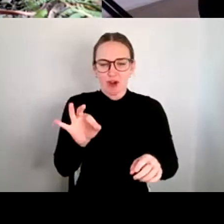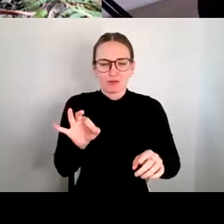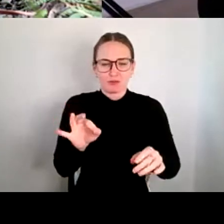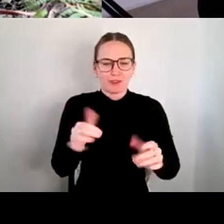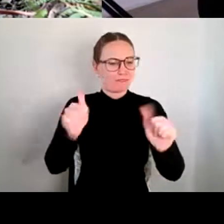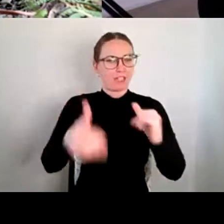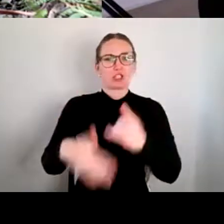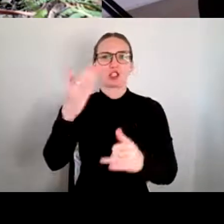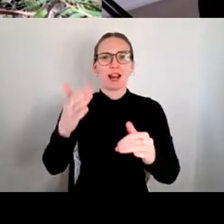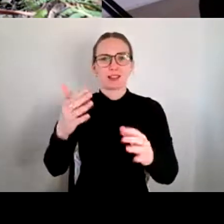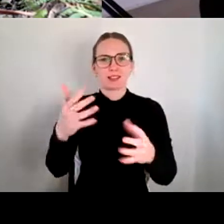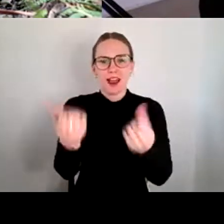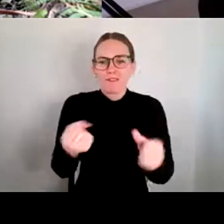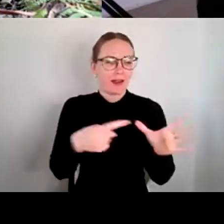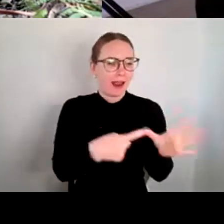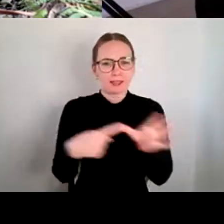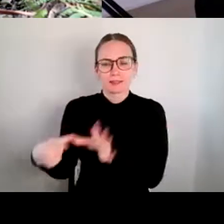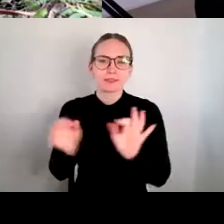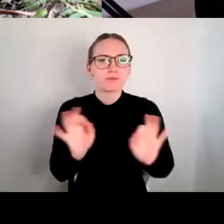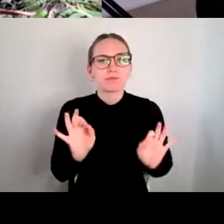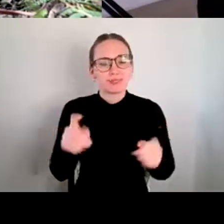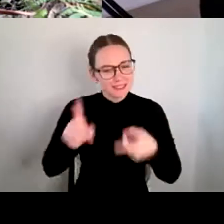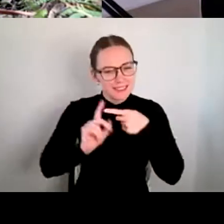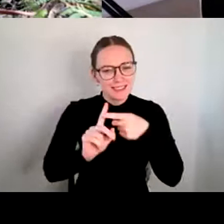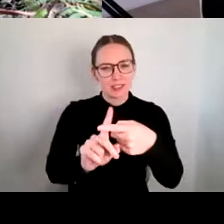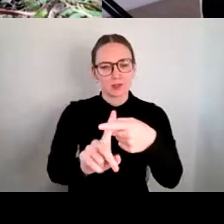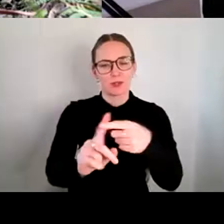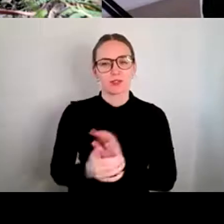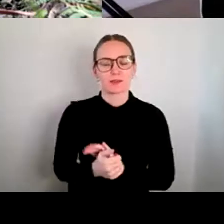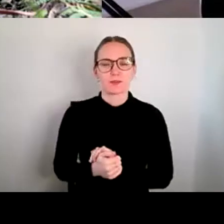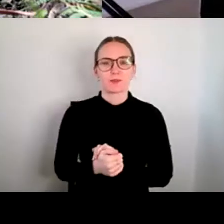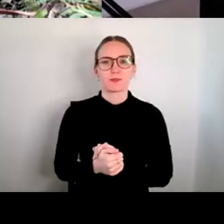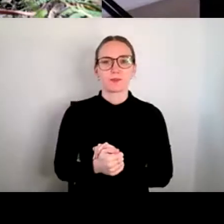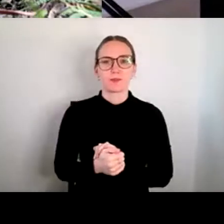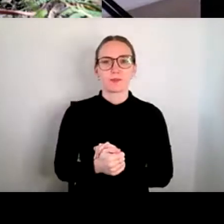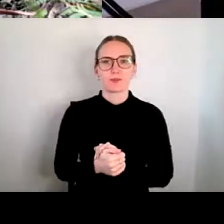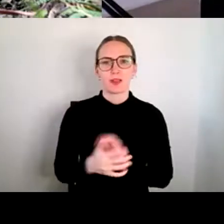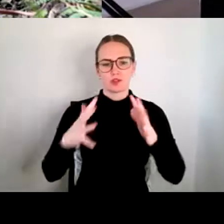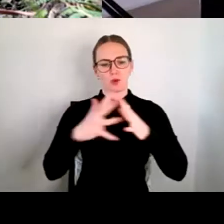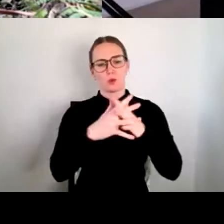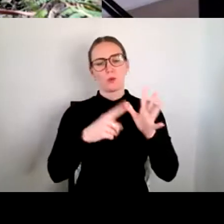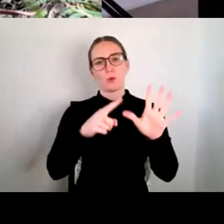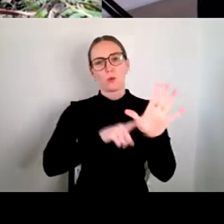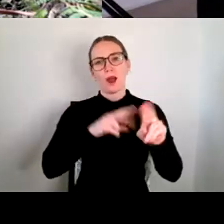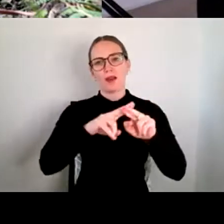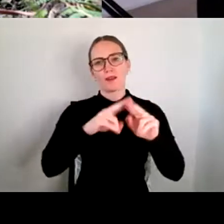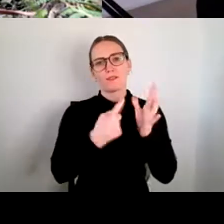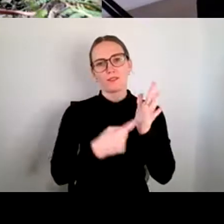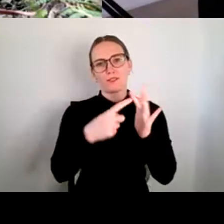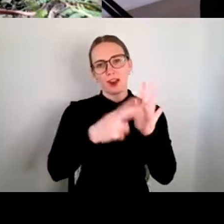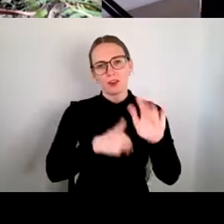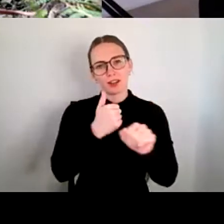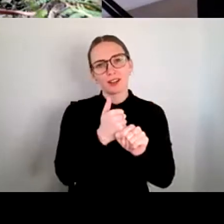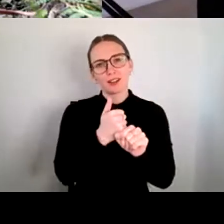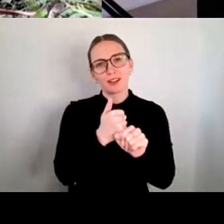rounded or has answers. It's a continuum. And wayfaring as an approach sees it as a